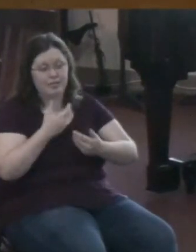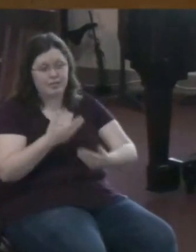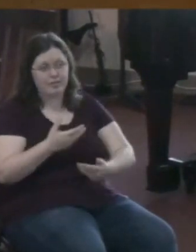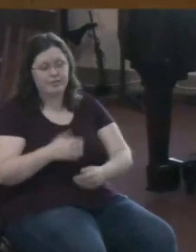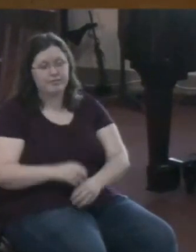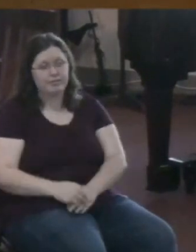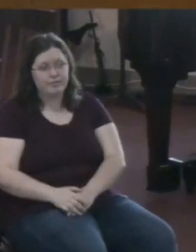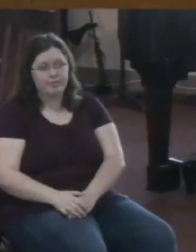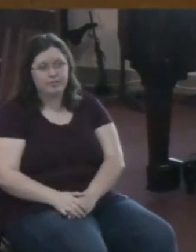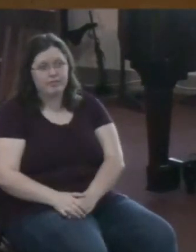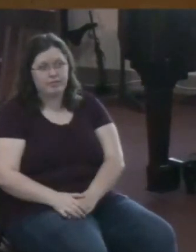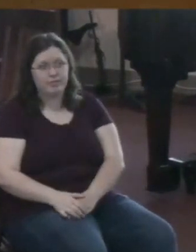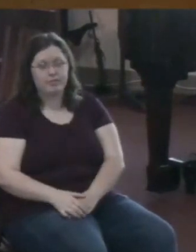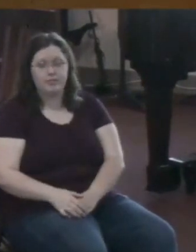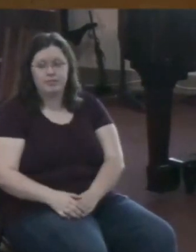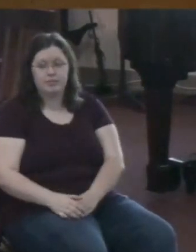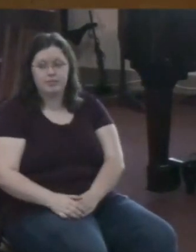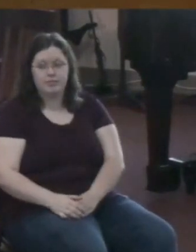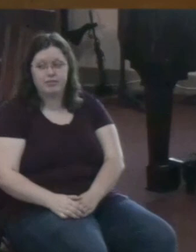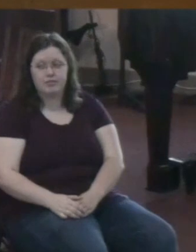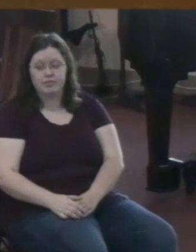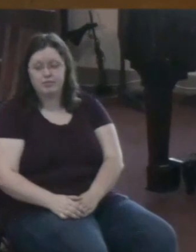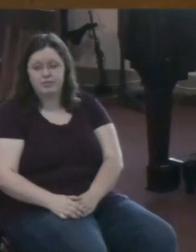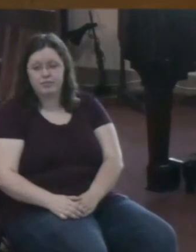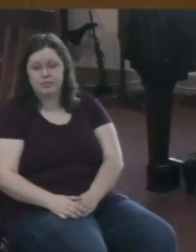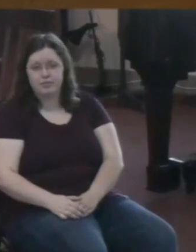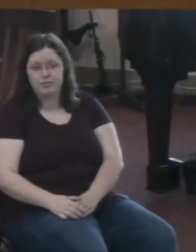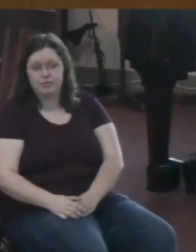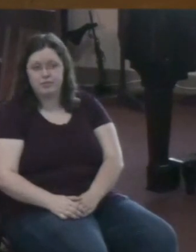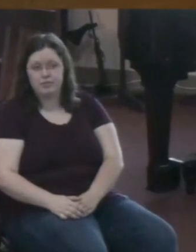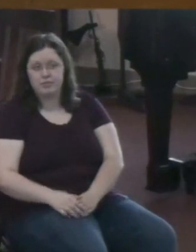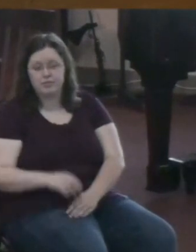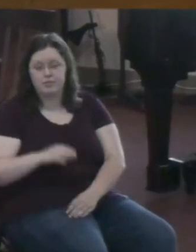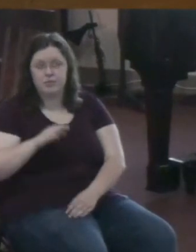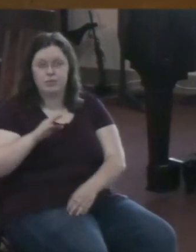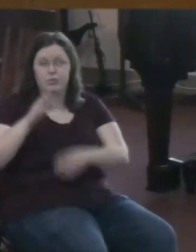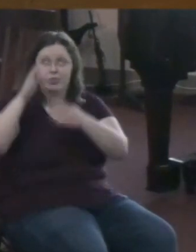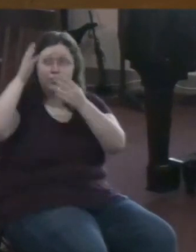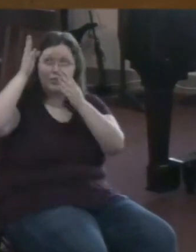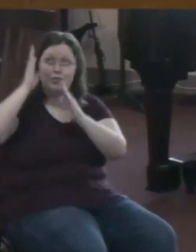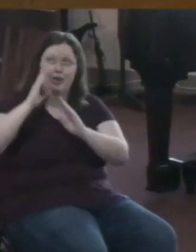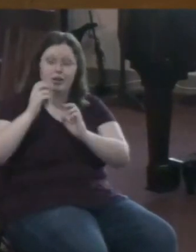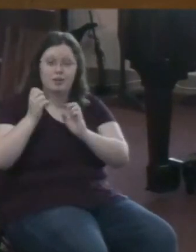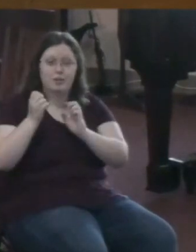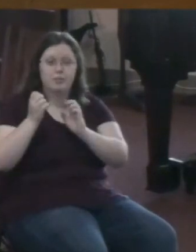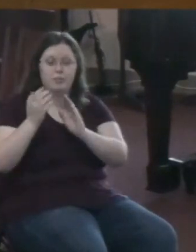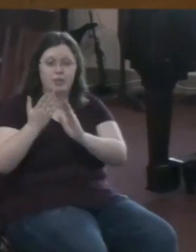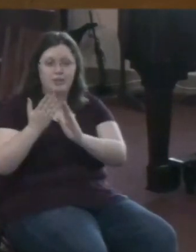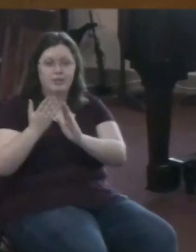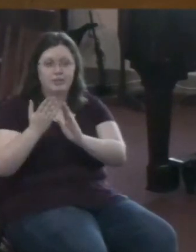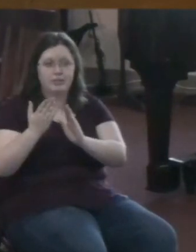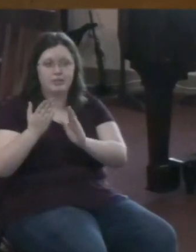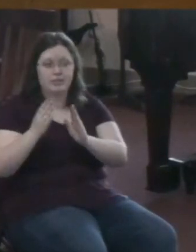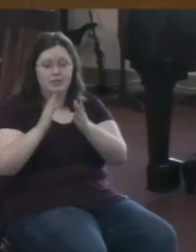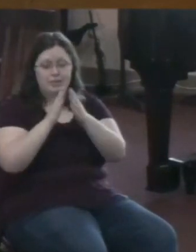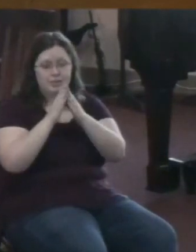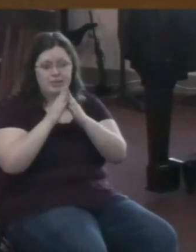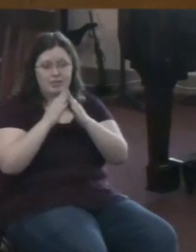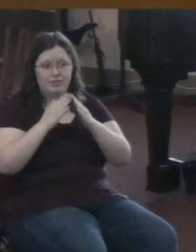And we thank Thee, O Lord, for Thy divine presence as the infinite